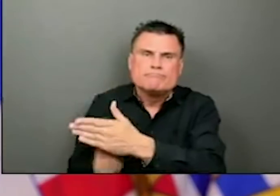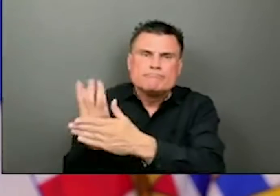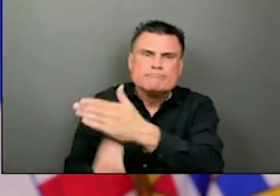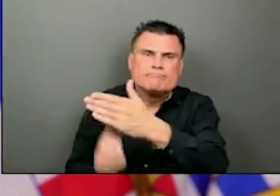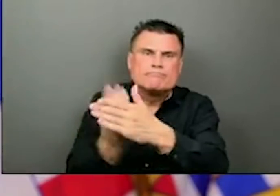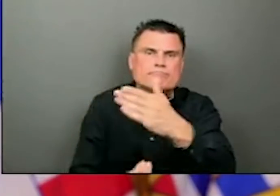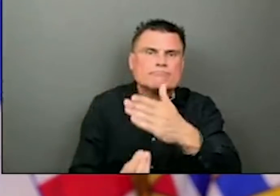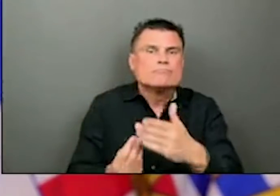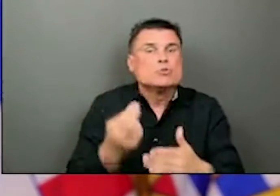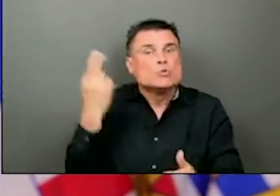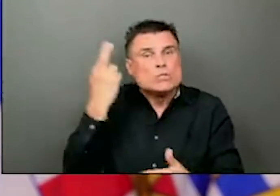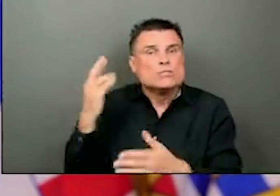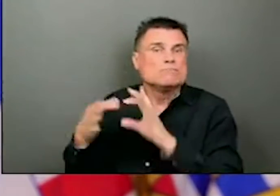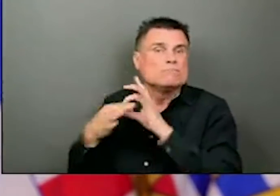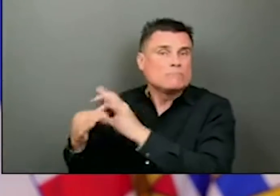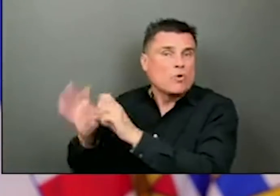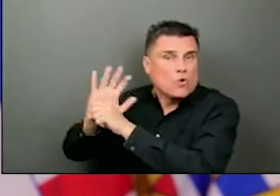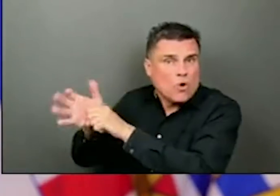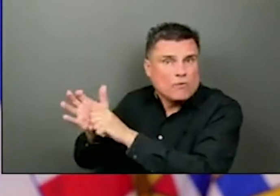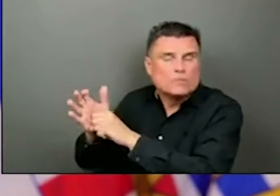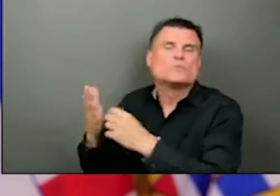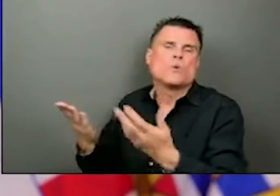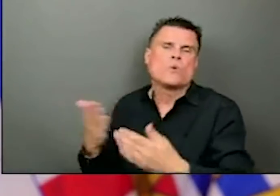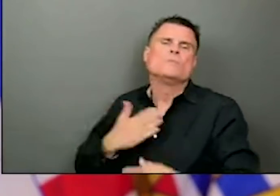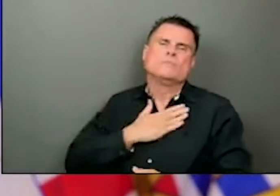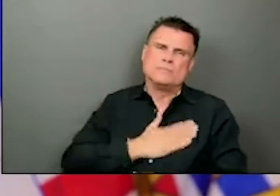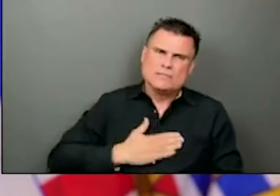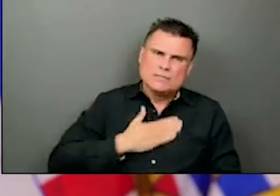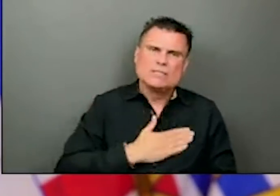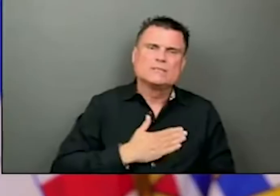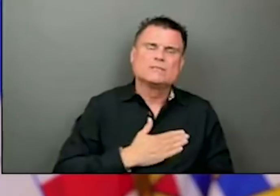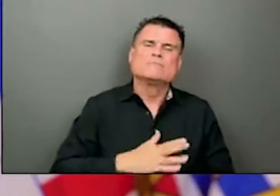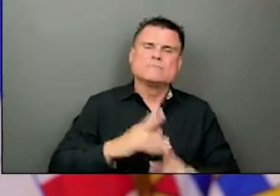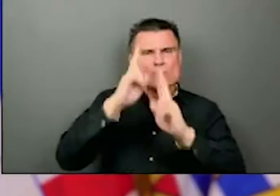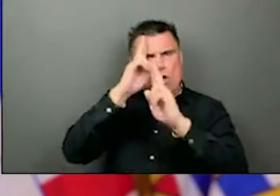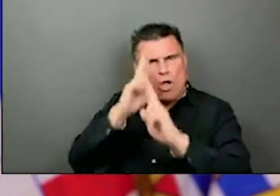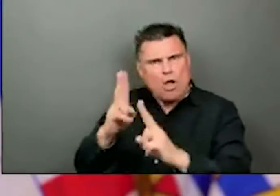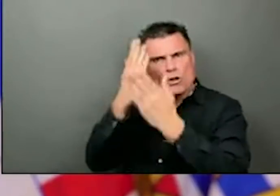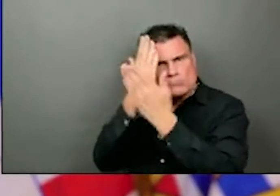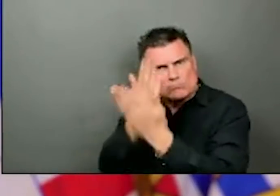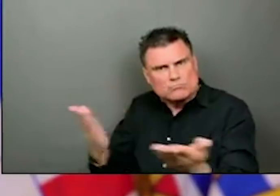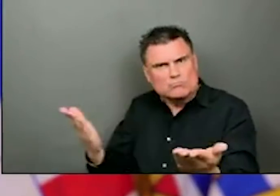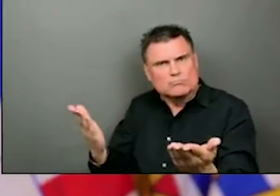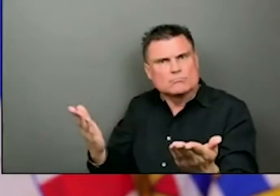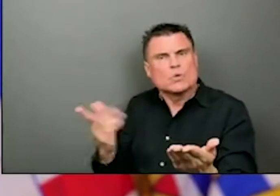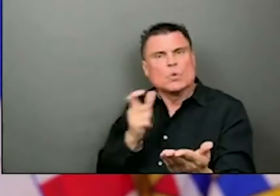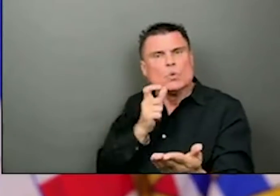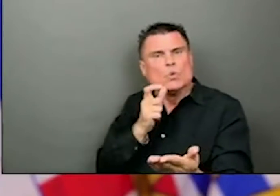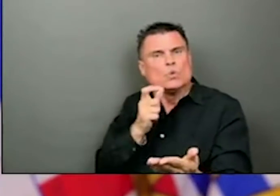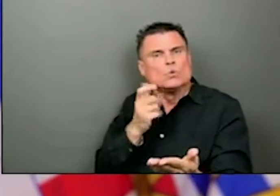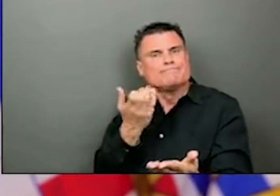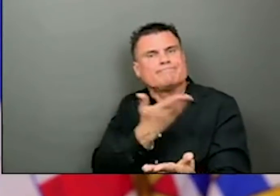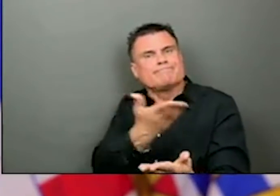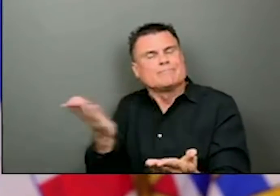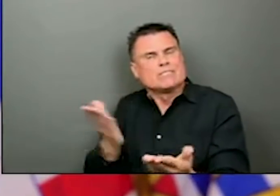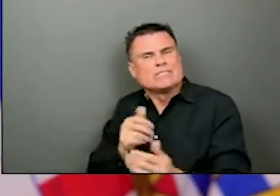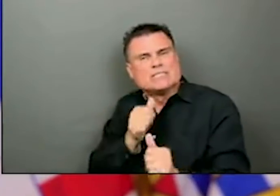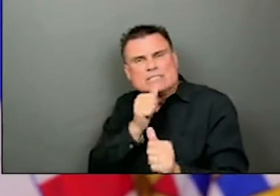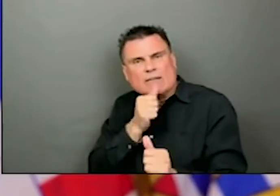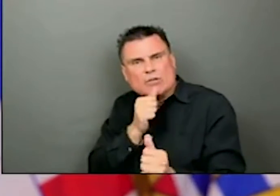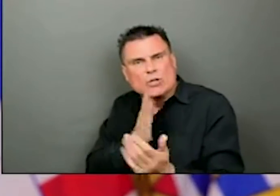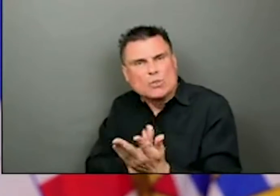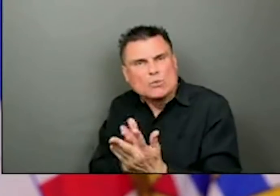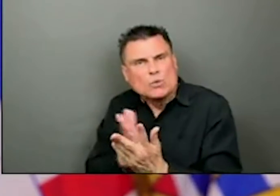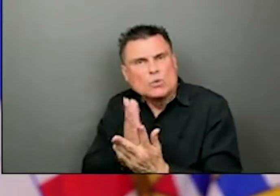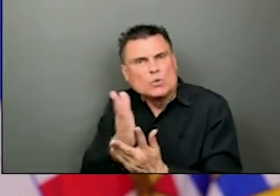move forward together. And let's remember more than ever when we're going through these trying times how important it